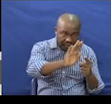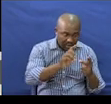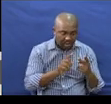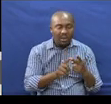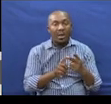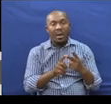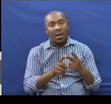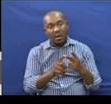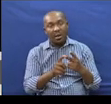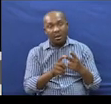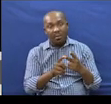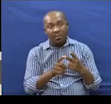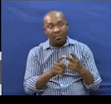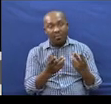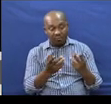characteristics